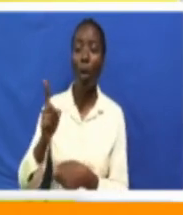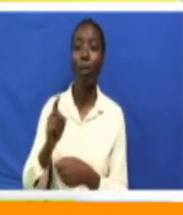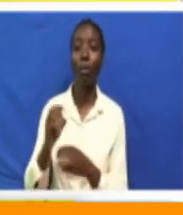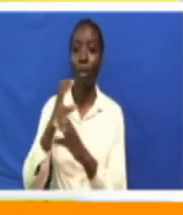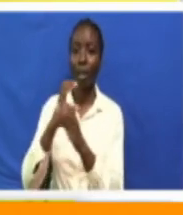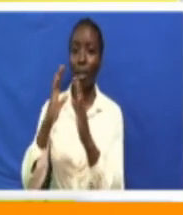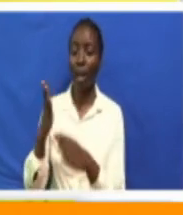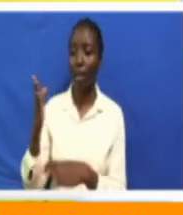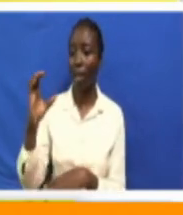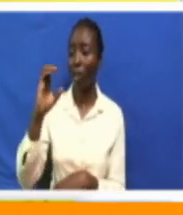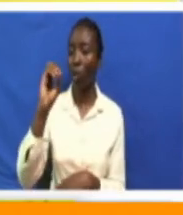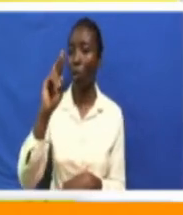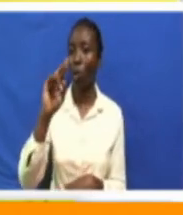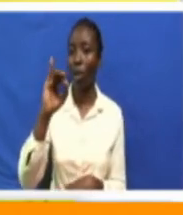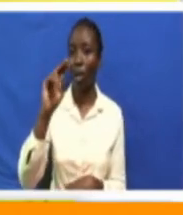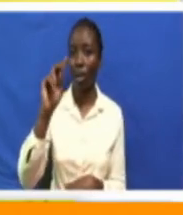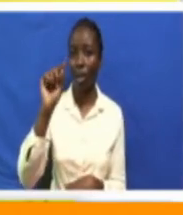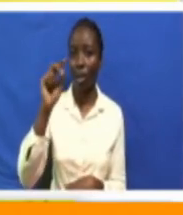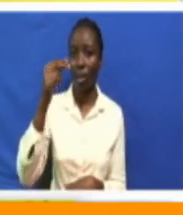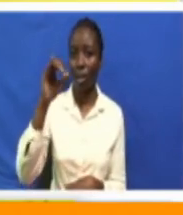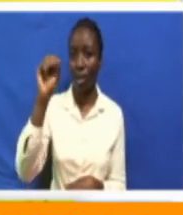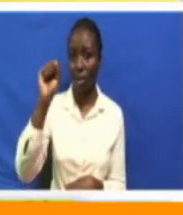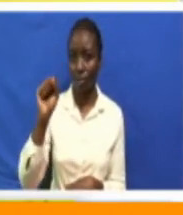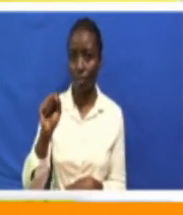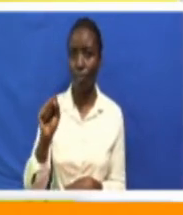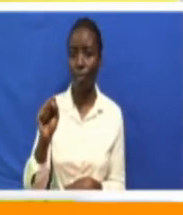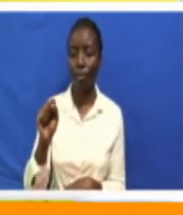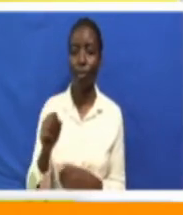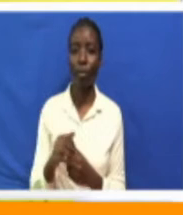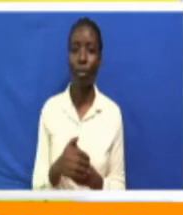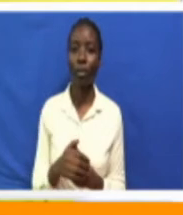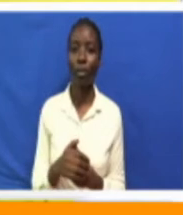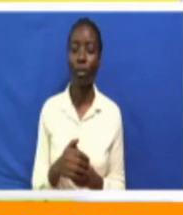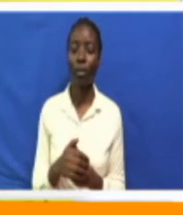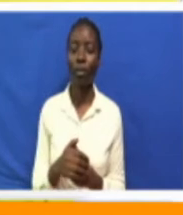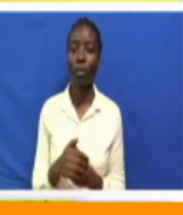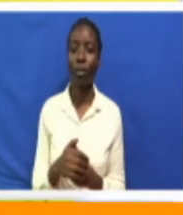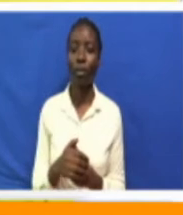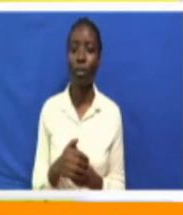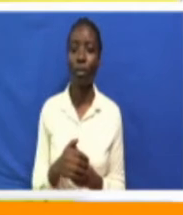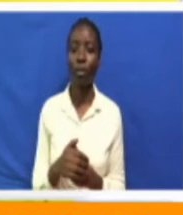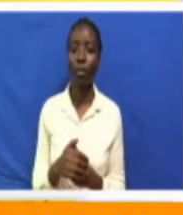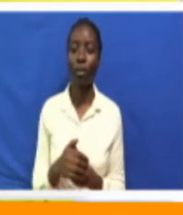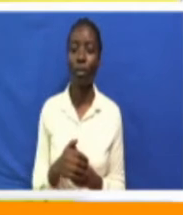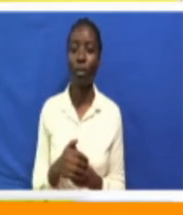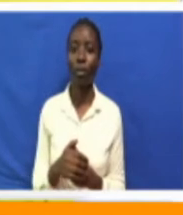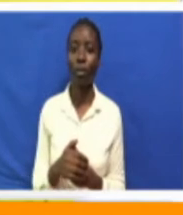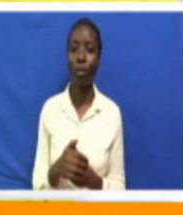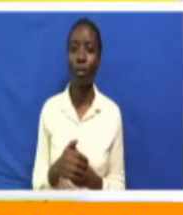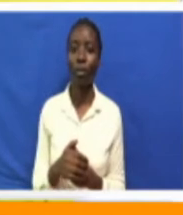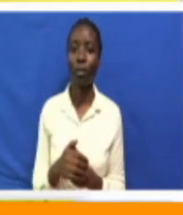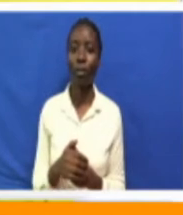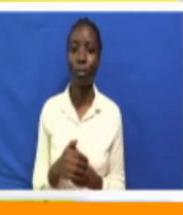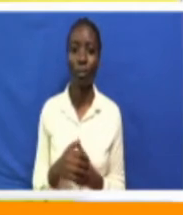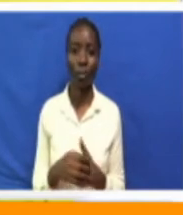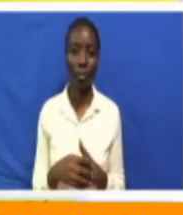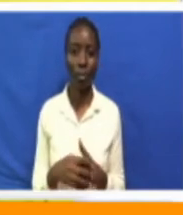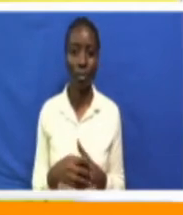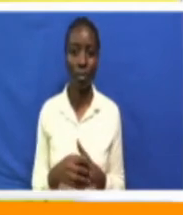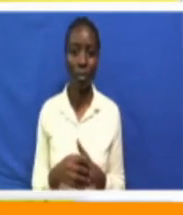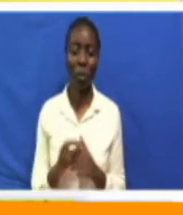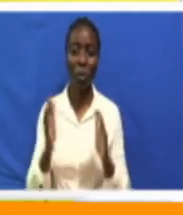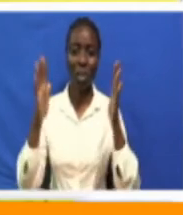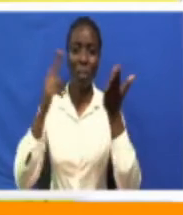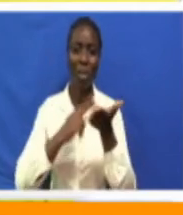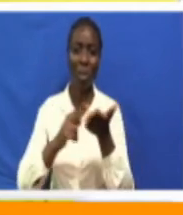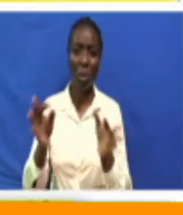Corinth not to die or celebrate the Eucharist if some are at odds with each